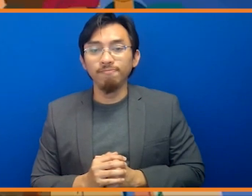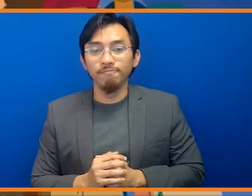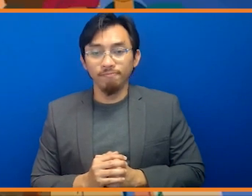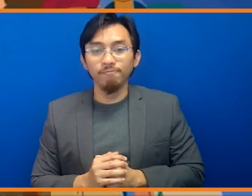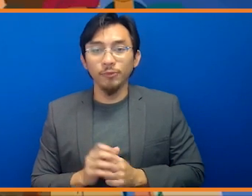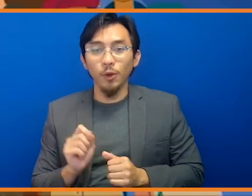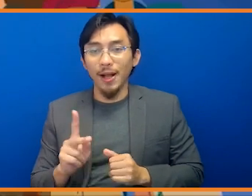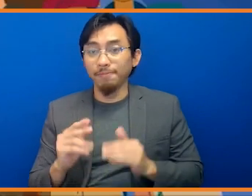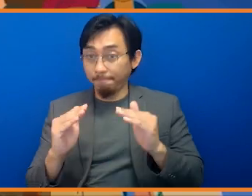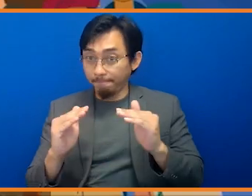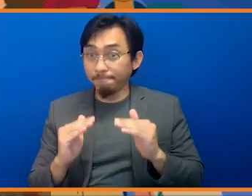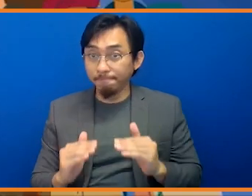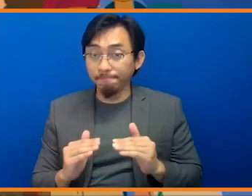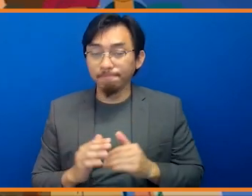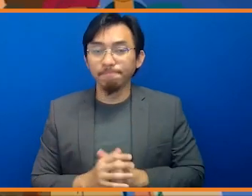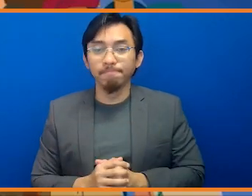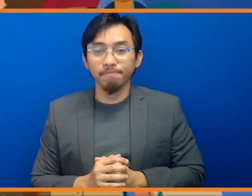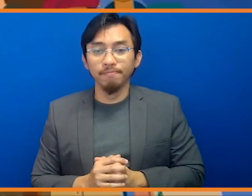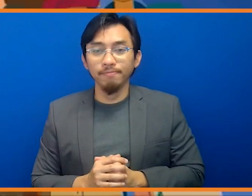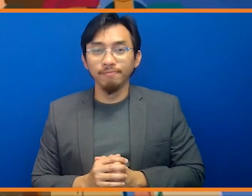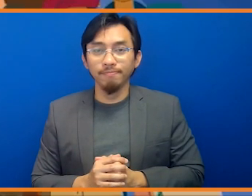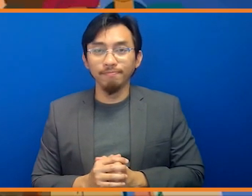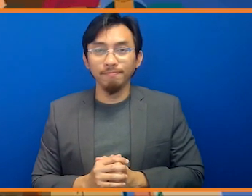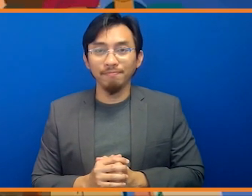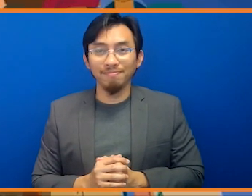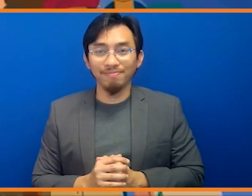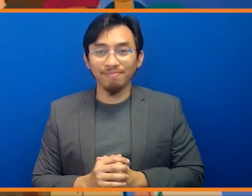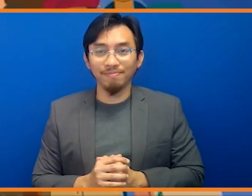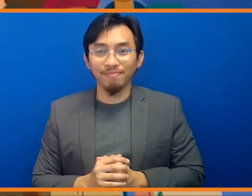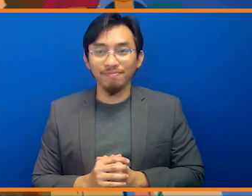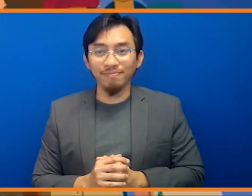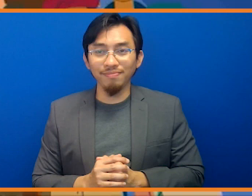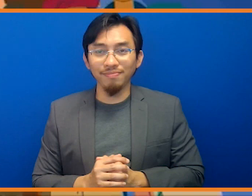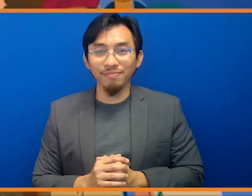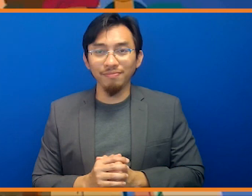Okay. Next, please. Okay.